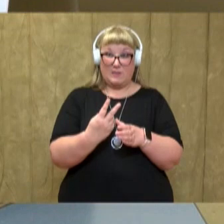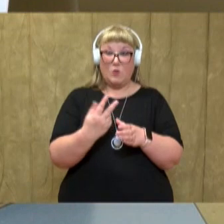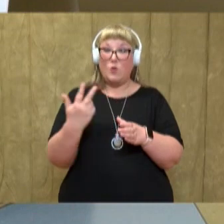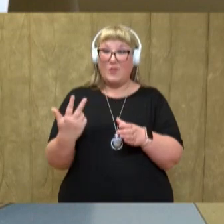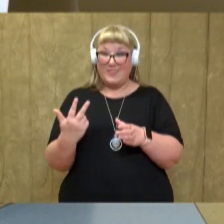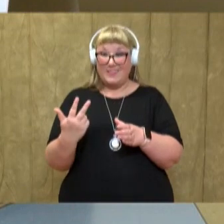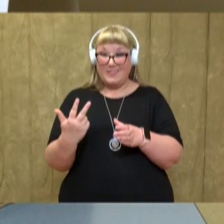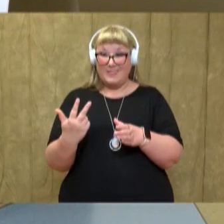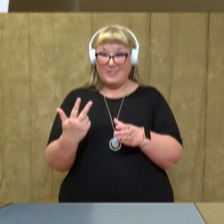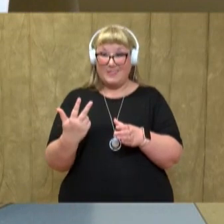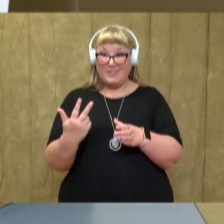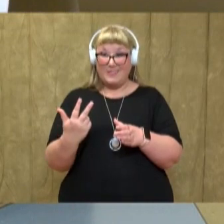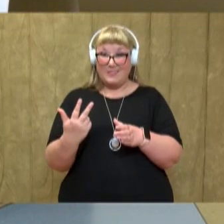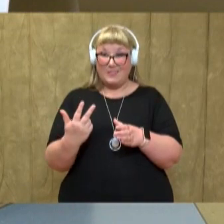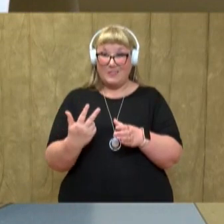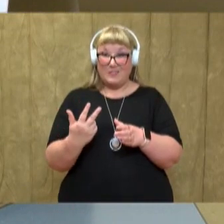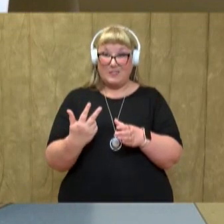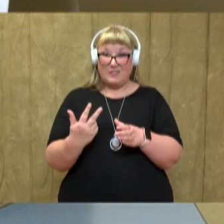3,